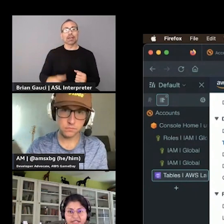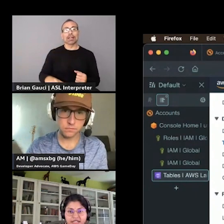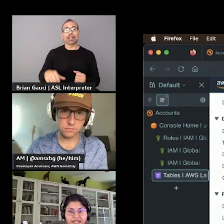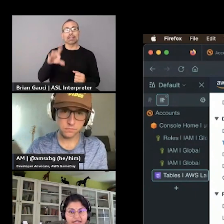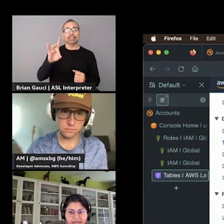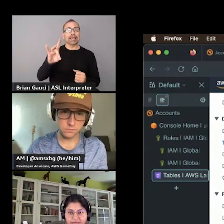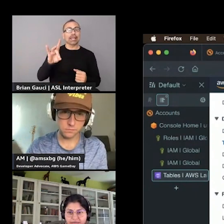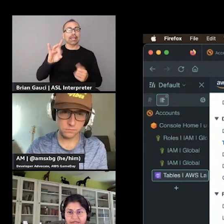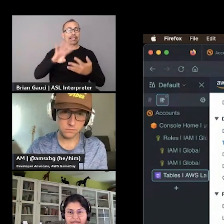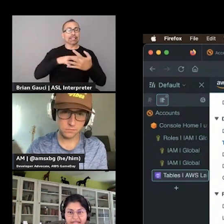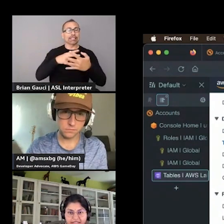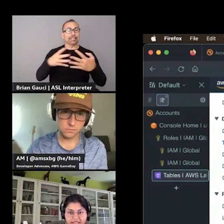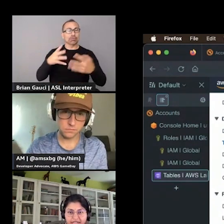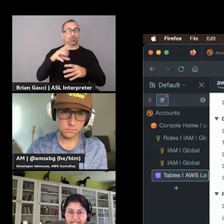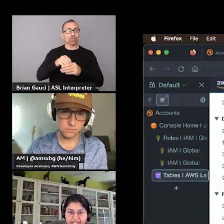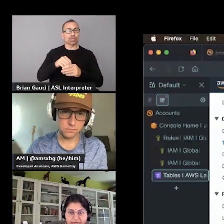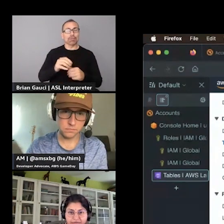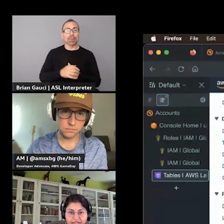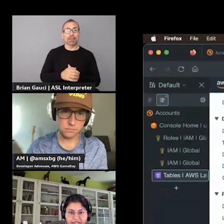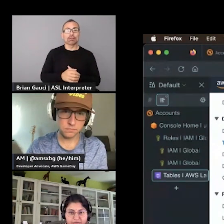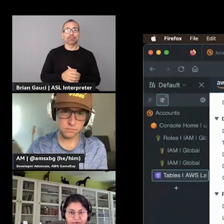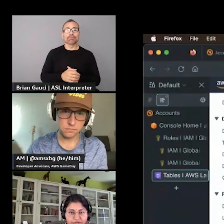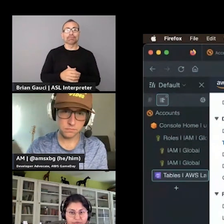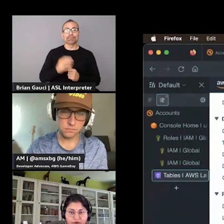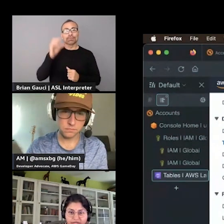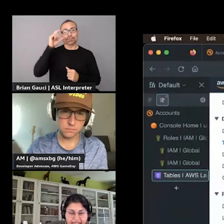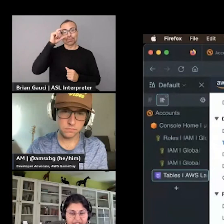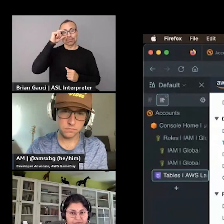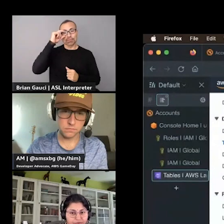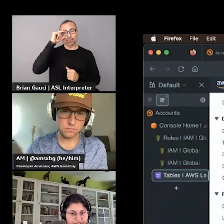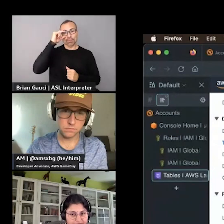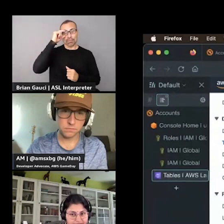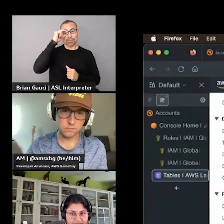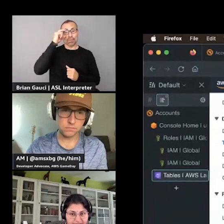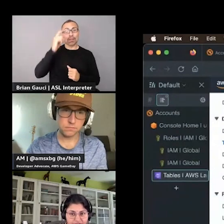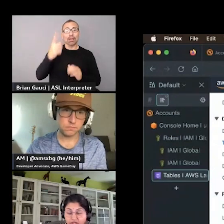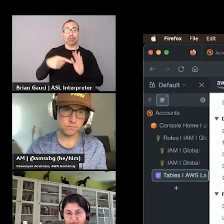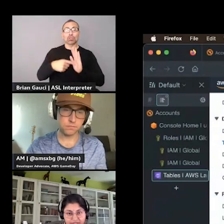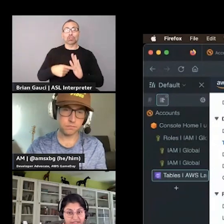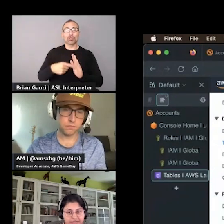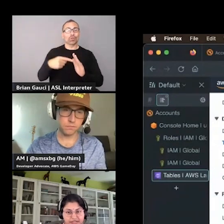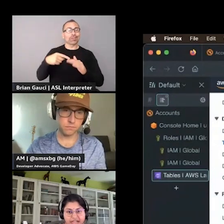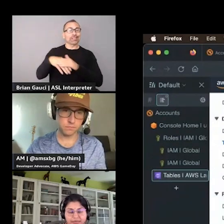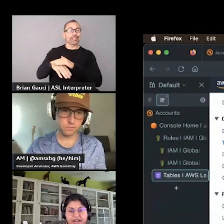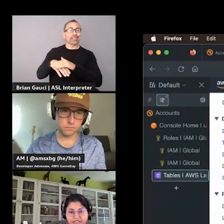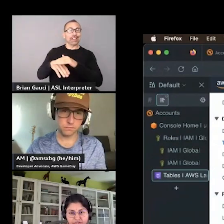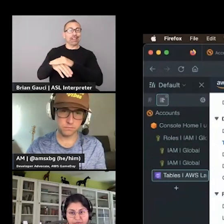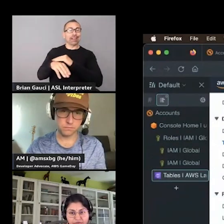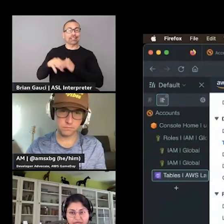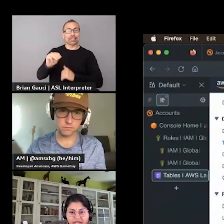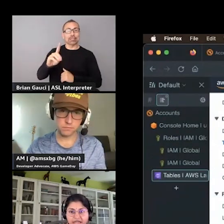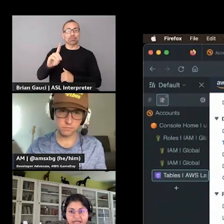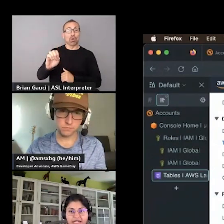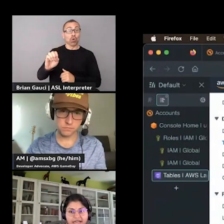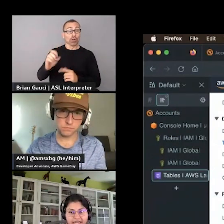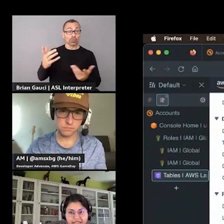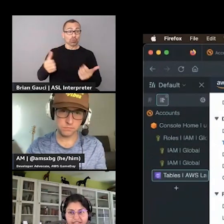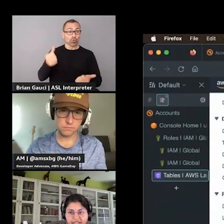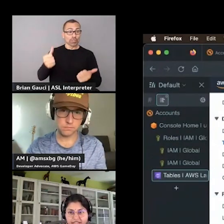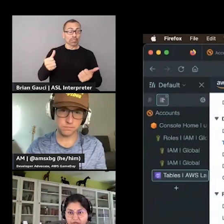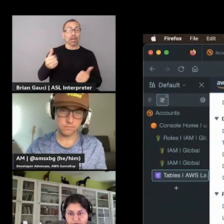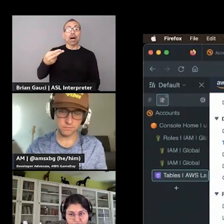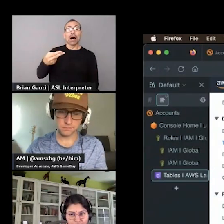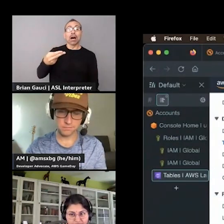it. And I'm showing you what access mode it is. This column says it's in hybrid access mode.